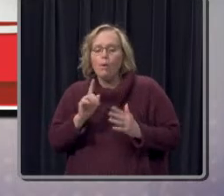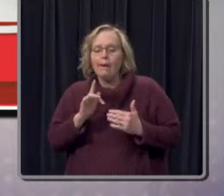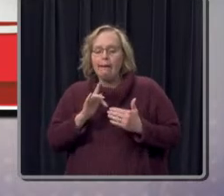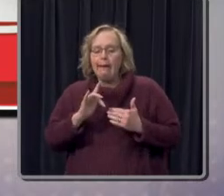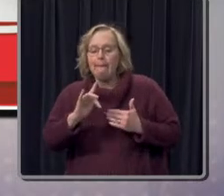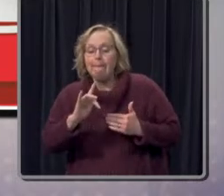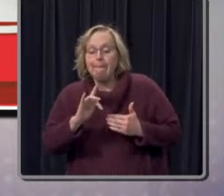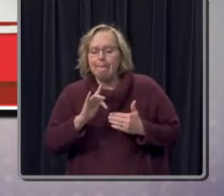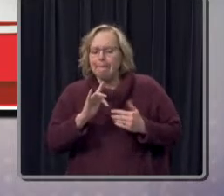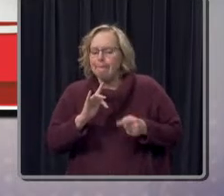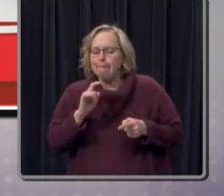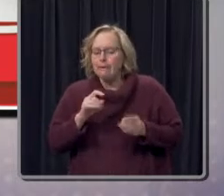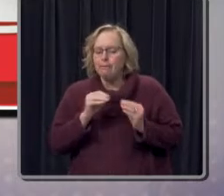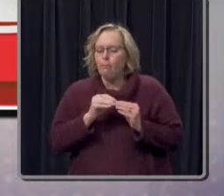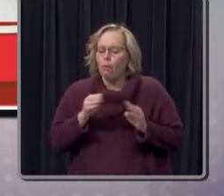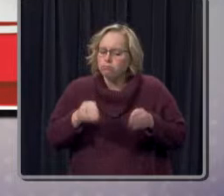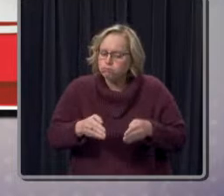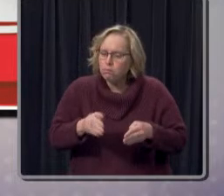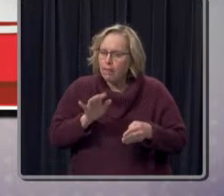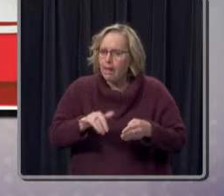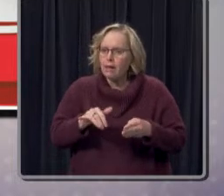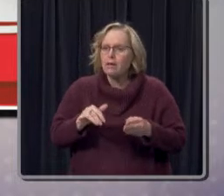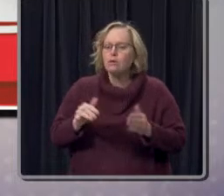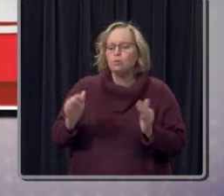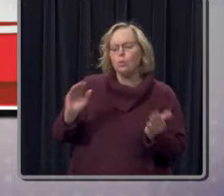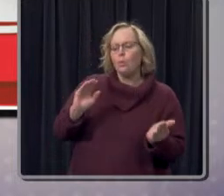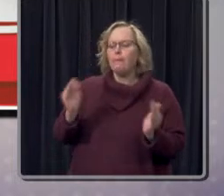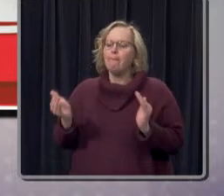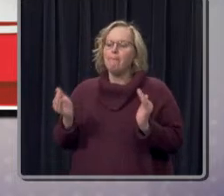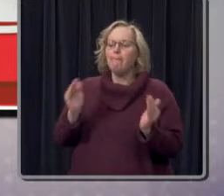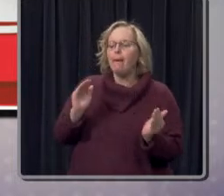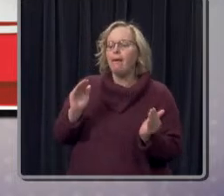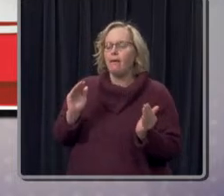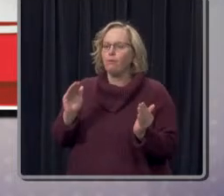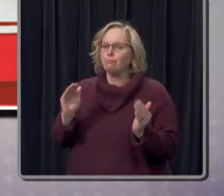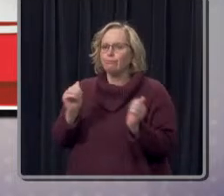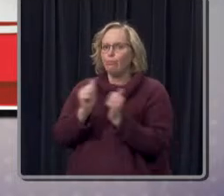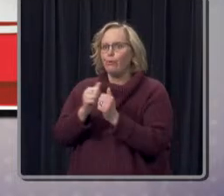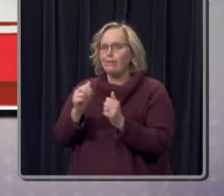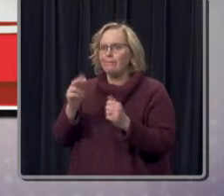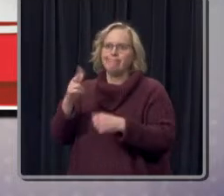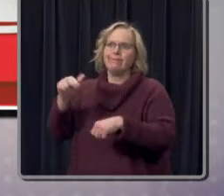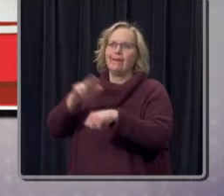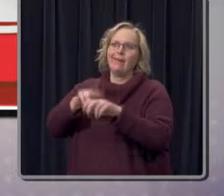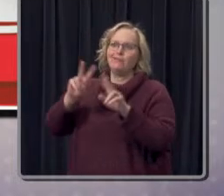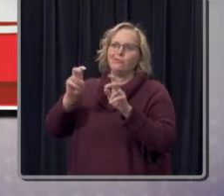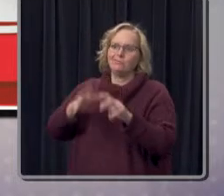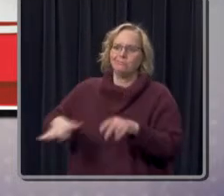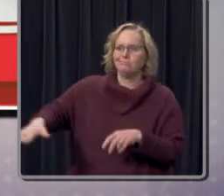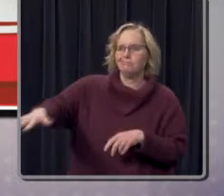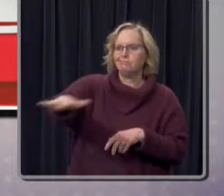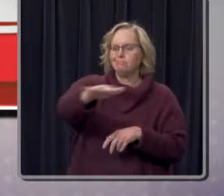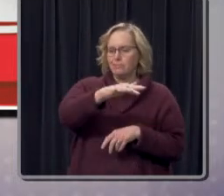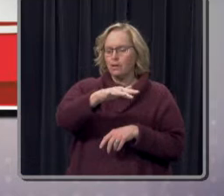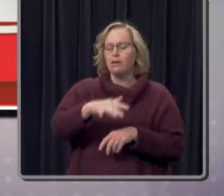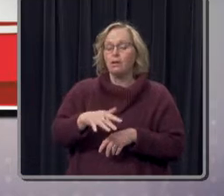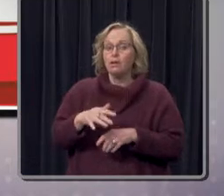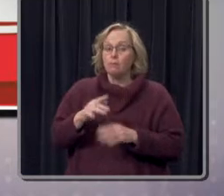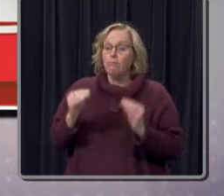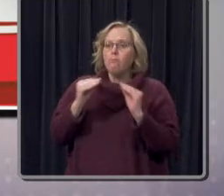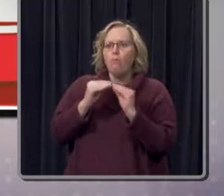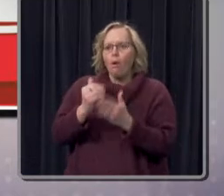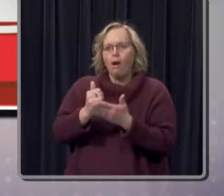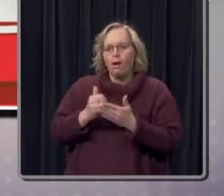really gives us that comparative measure, if you will, against the nation, if you want, But more than anything, it really helps our teachers